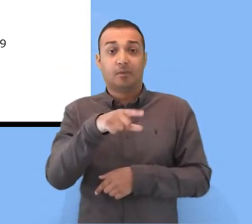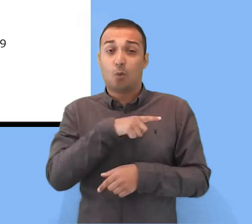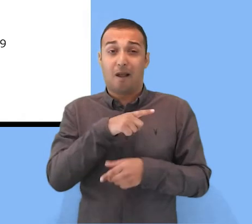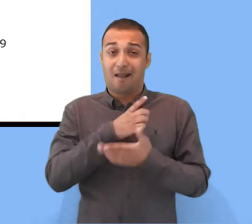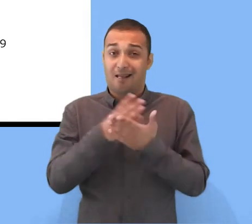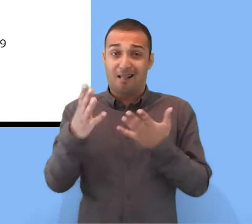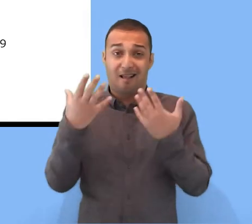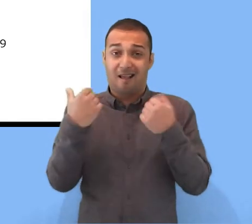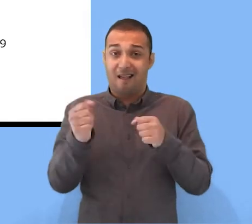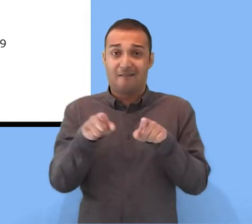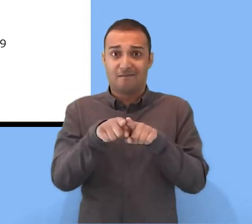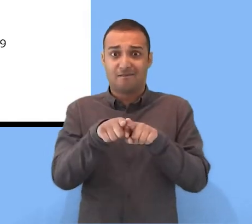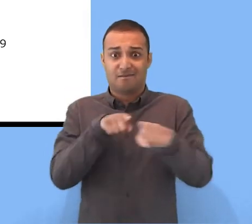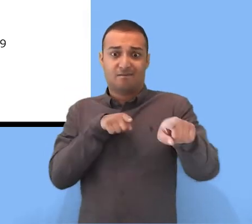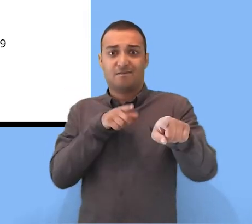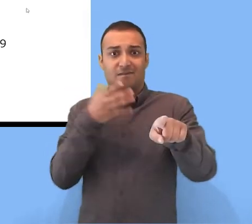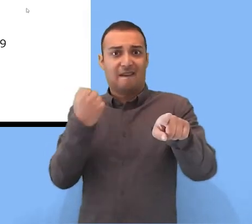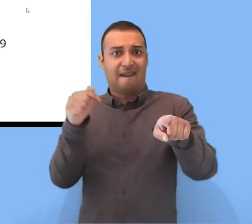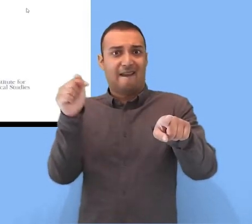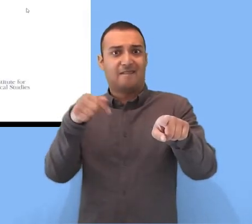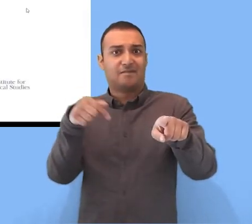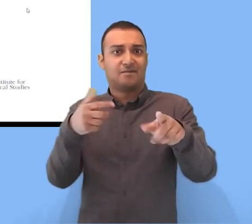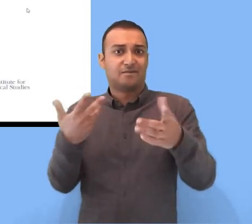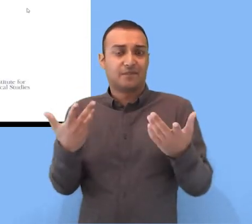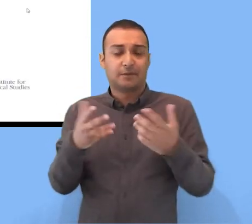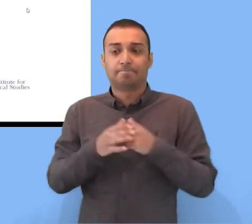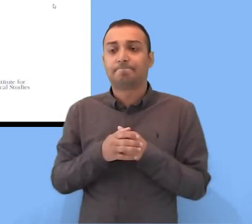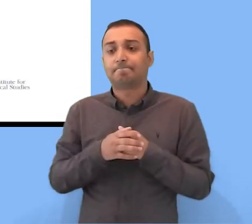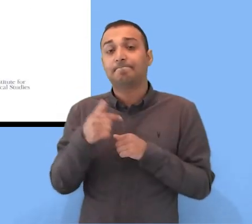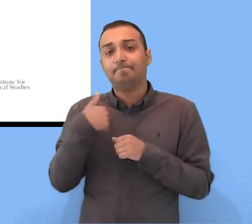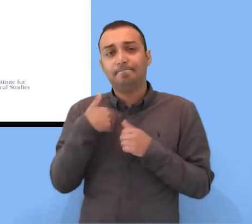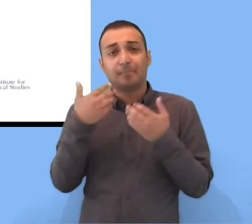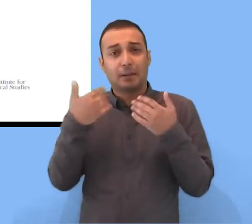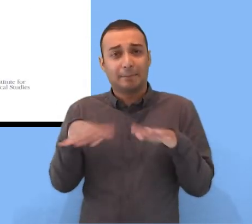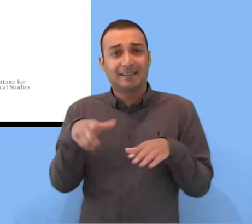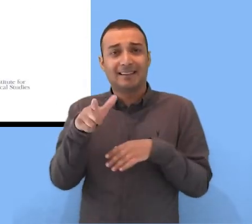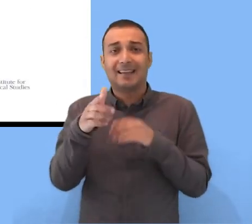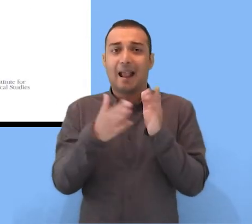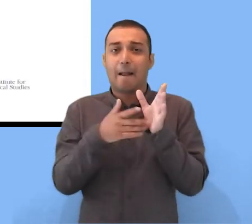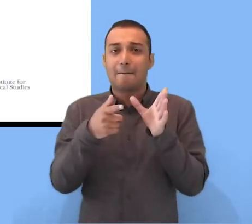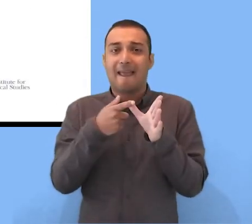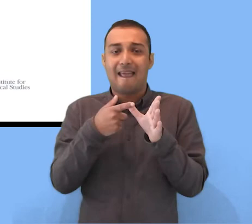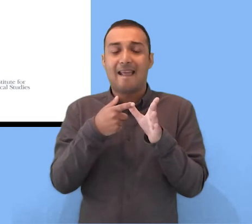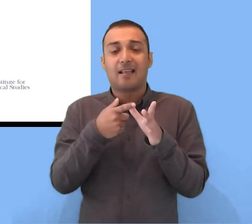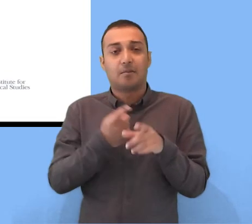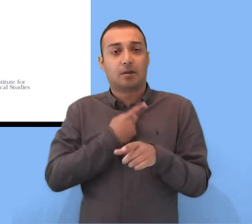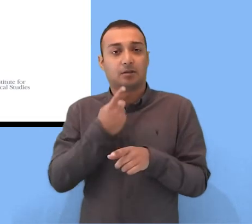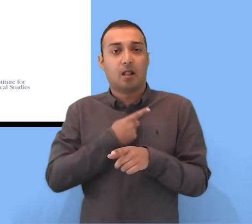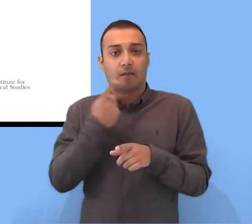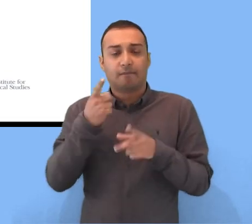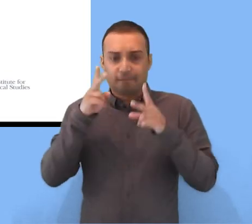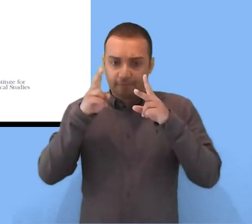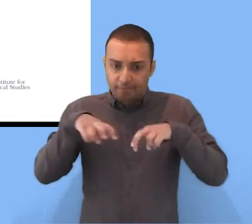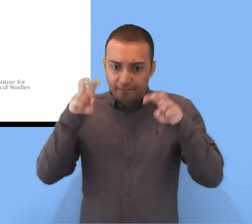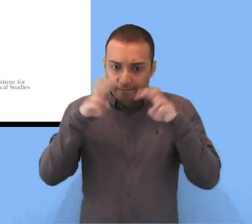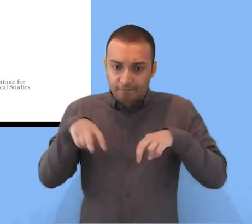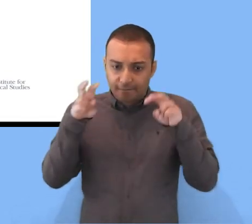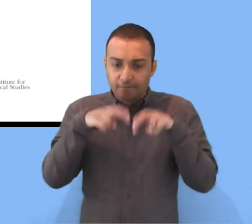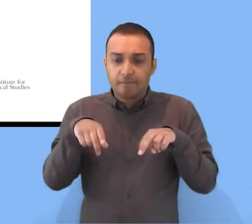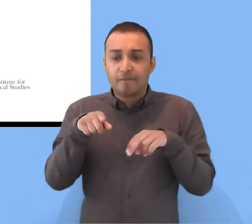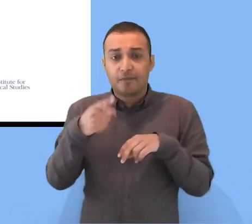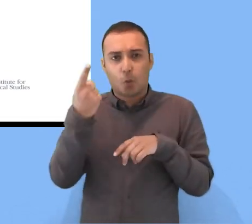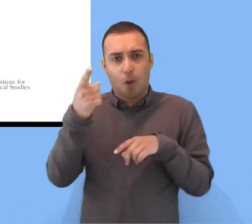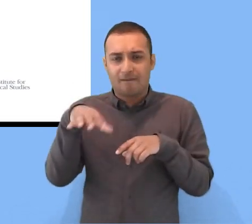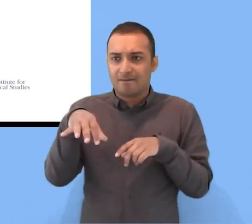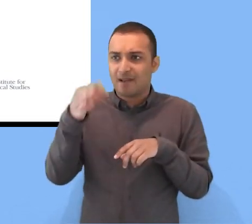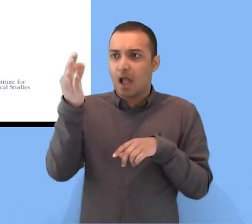poorest children and their more affluent peers? And whilst doing the masters that Helen referenced, this one bit of research really sort of stuck